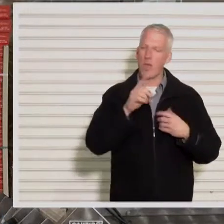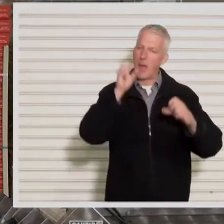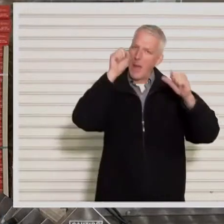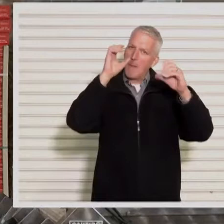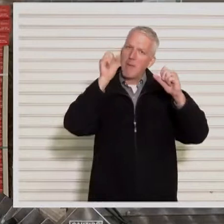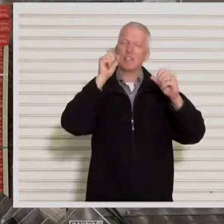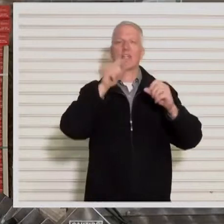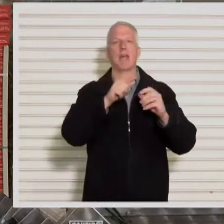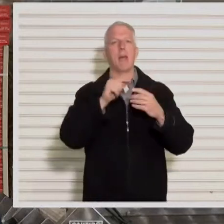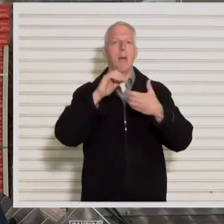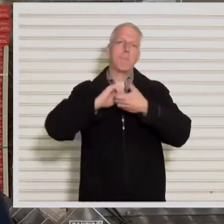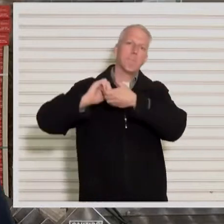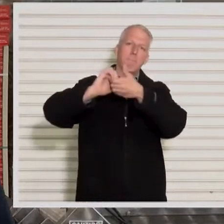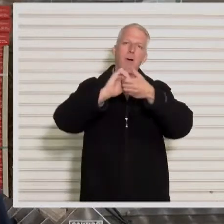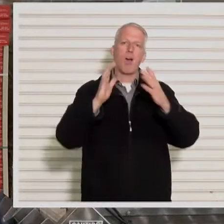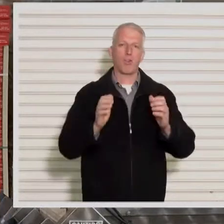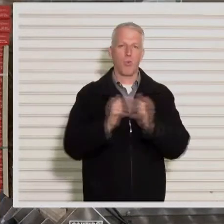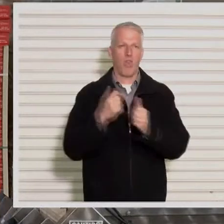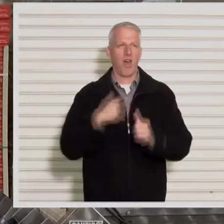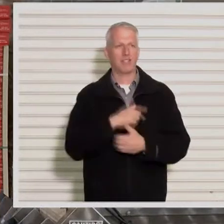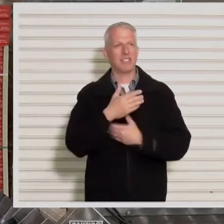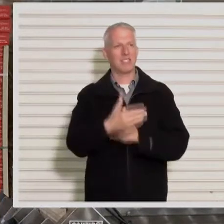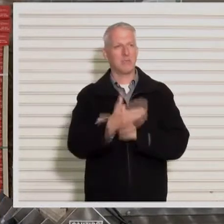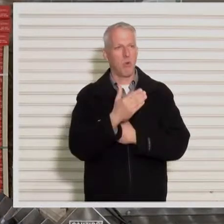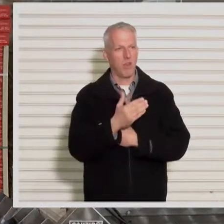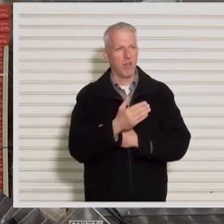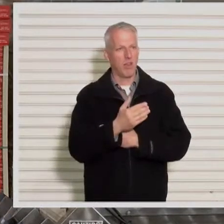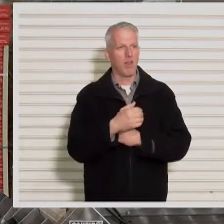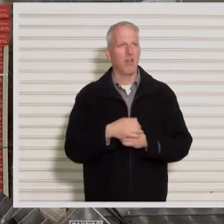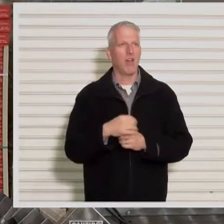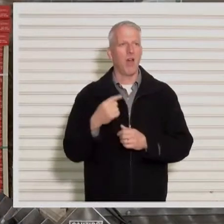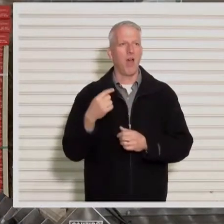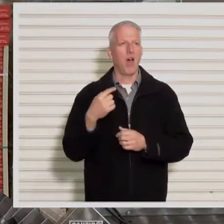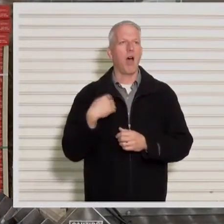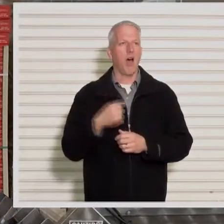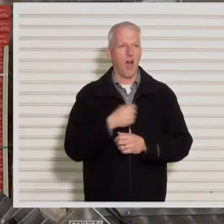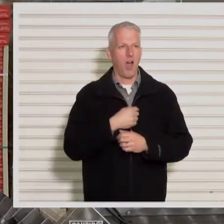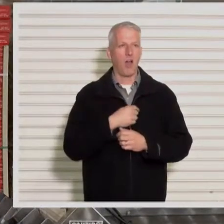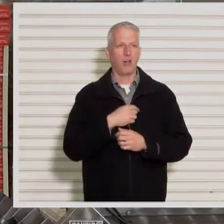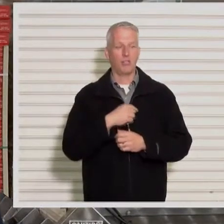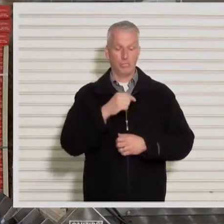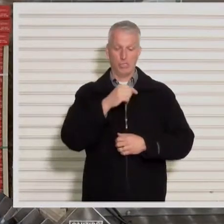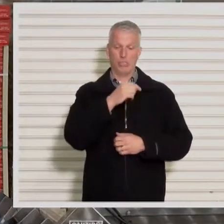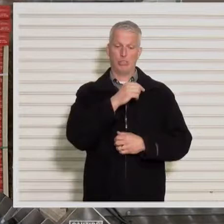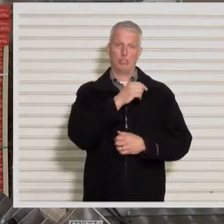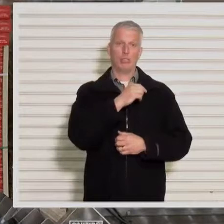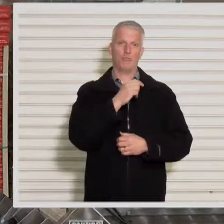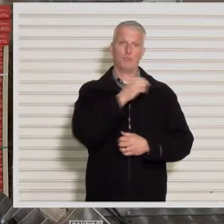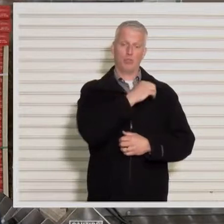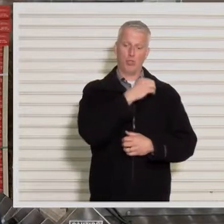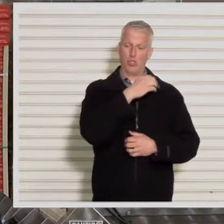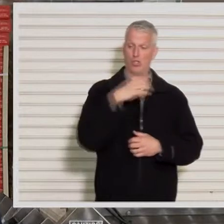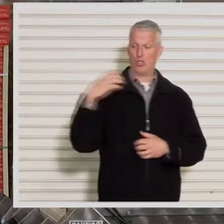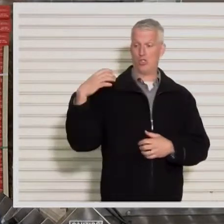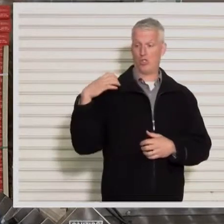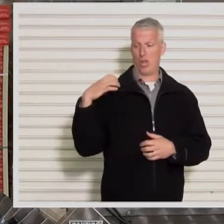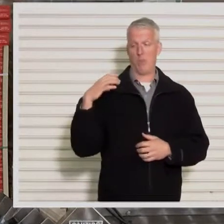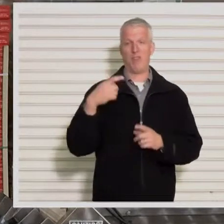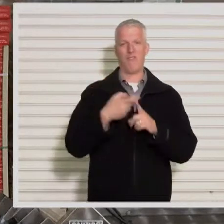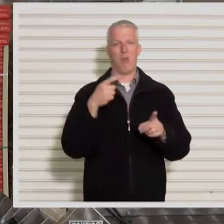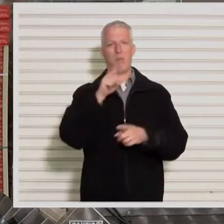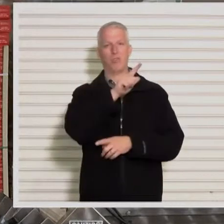partner with us here this morning, and that's Tribal Chairman Daryl Mike with the 29 Palms Band of Mission Indians, who from day